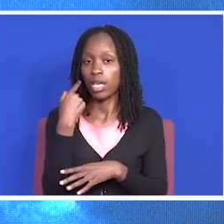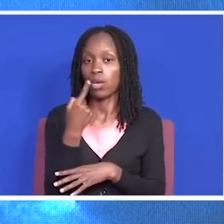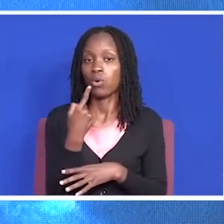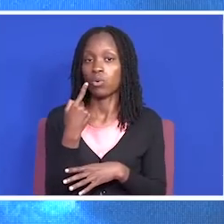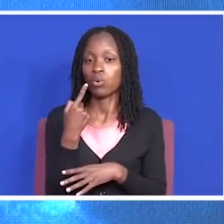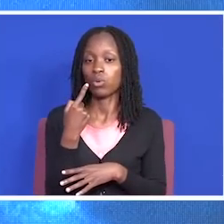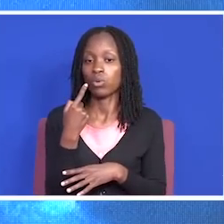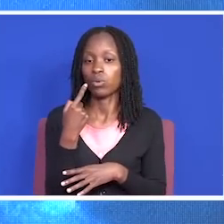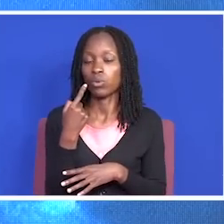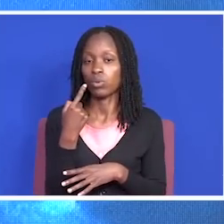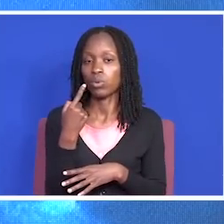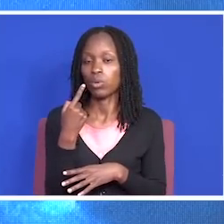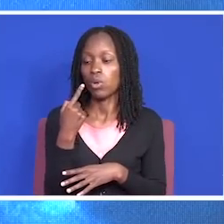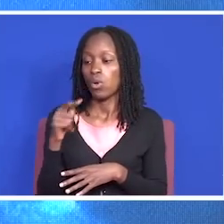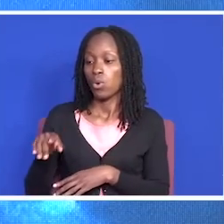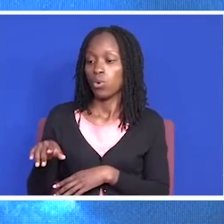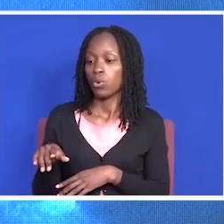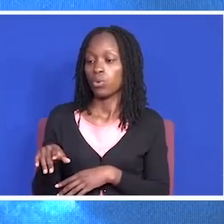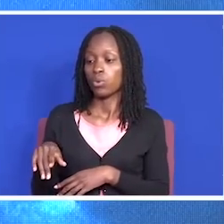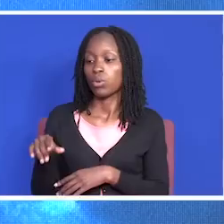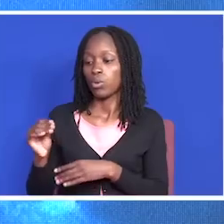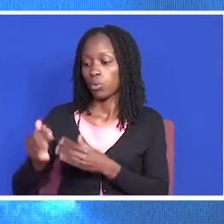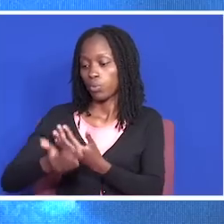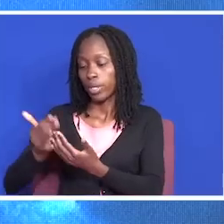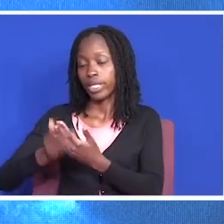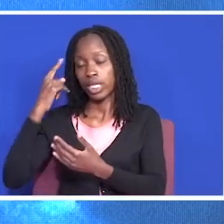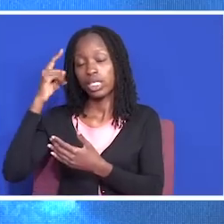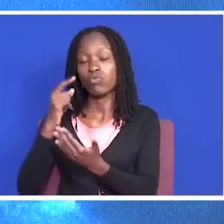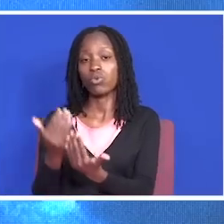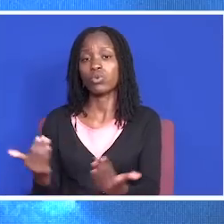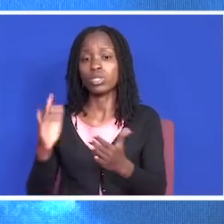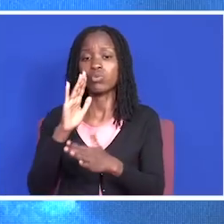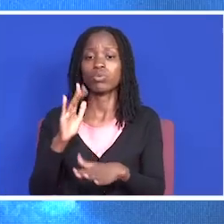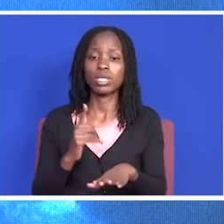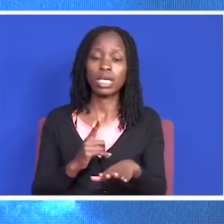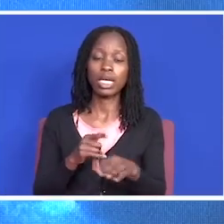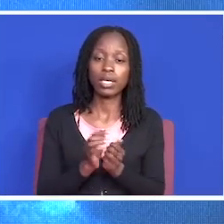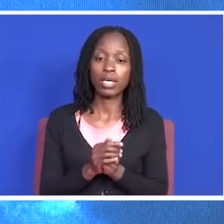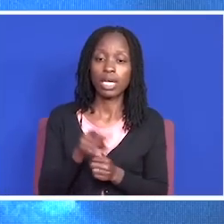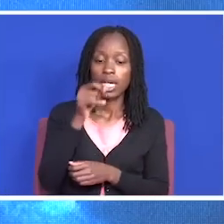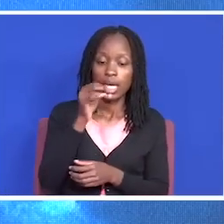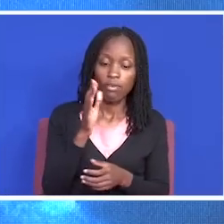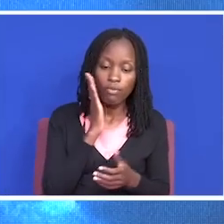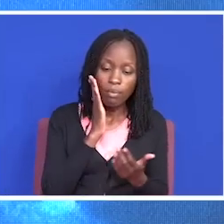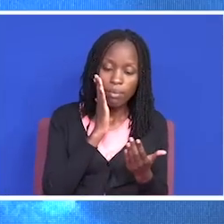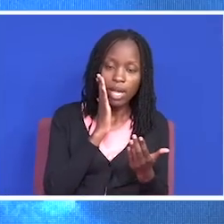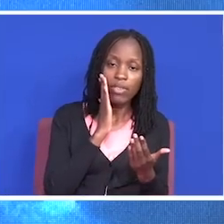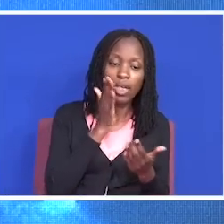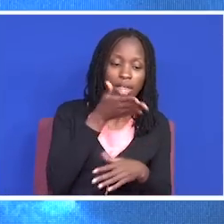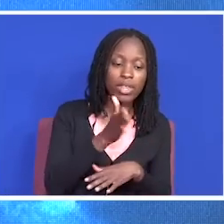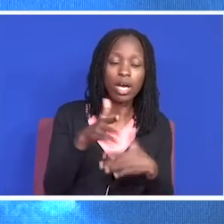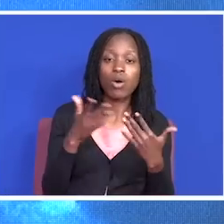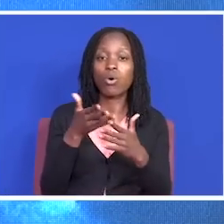literally takes it as a responsibility to bring up the baby. And whether the mother contributes or does not contribute,